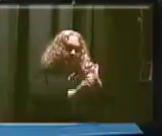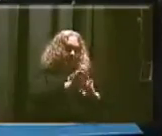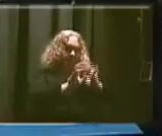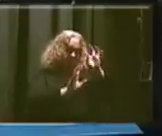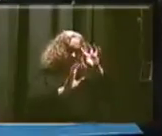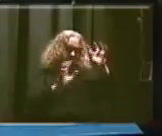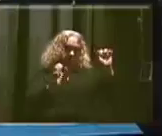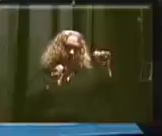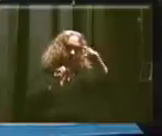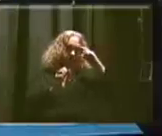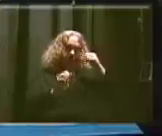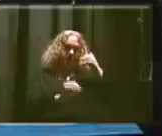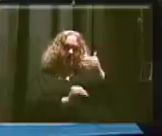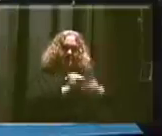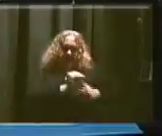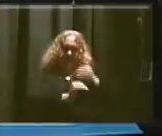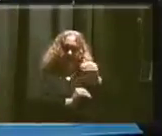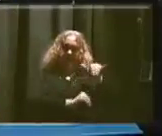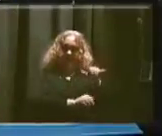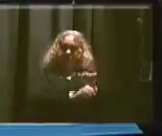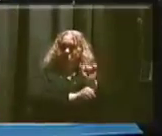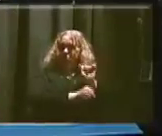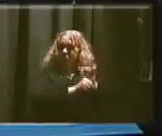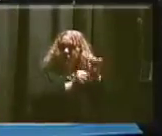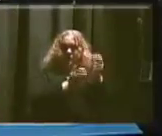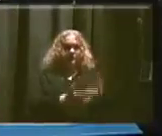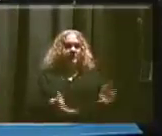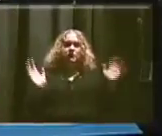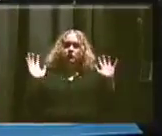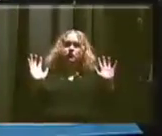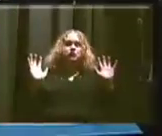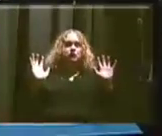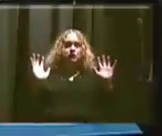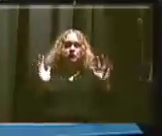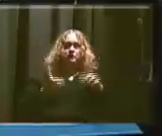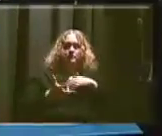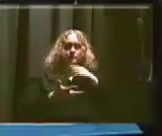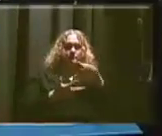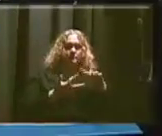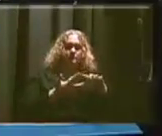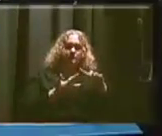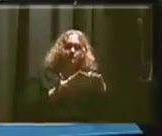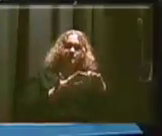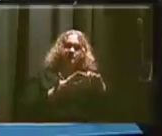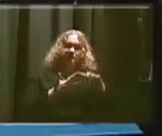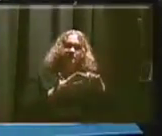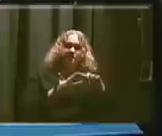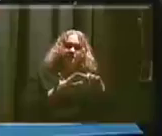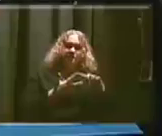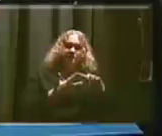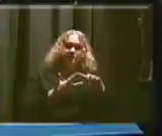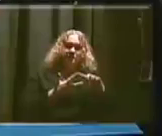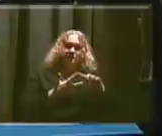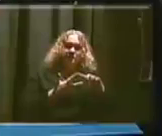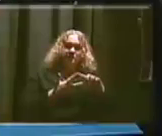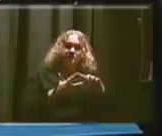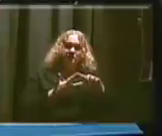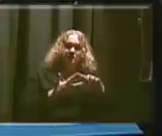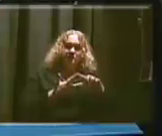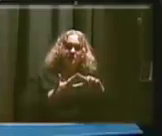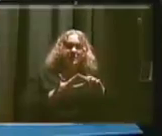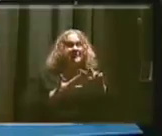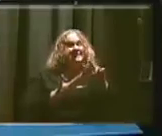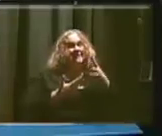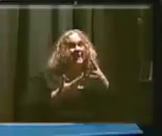superintendent for this cycle. That work is done. Second, although it sounds nice to say we will consult